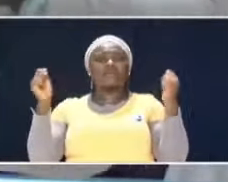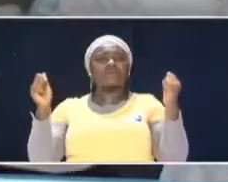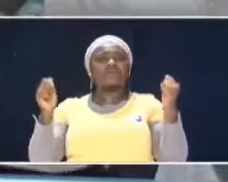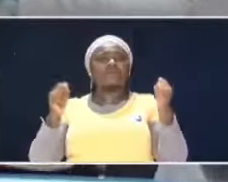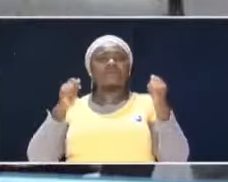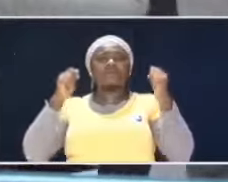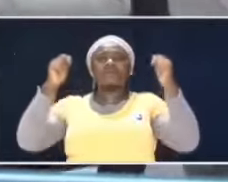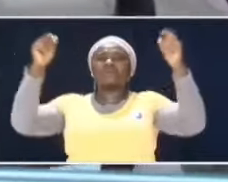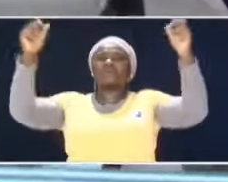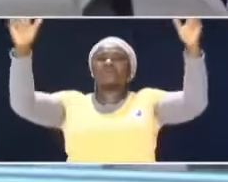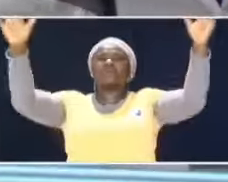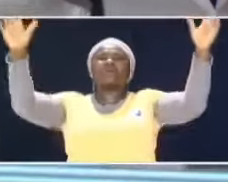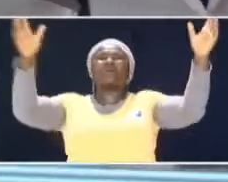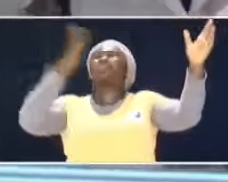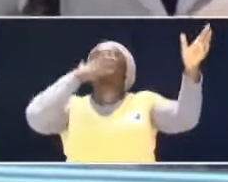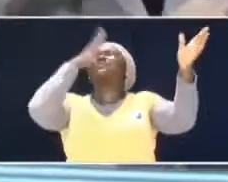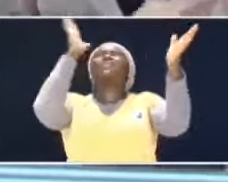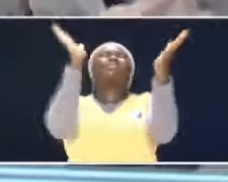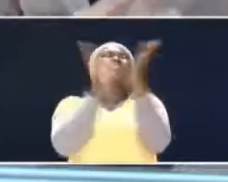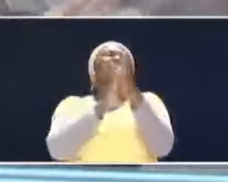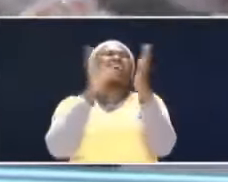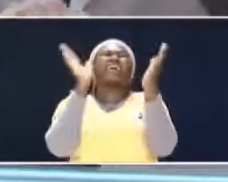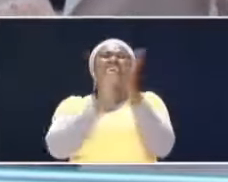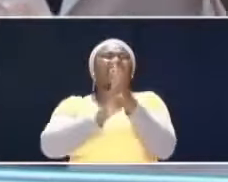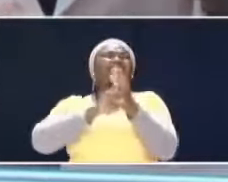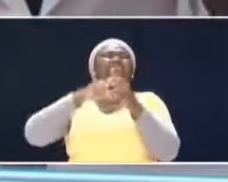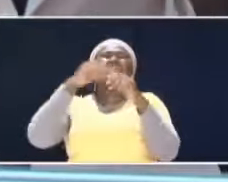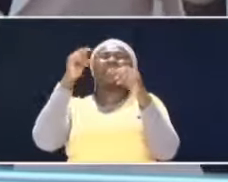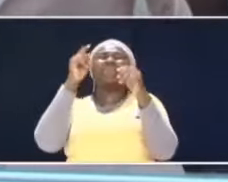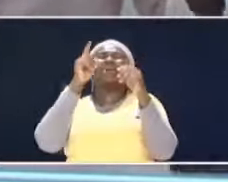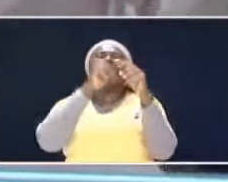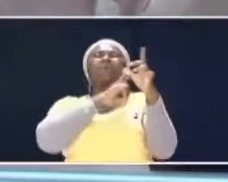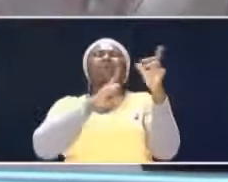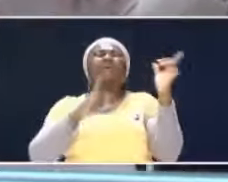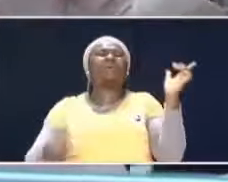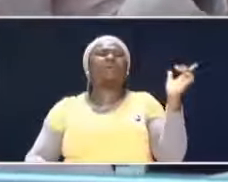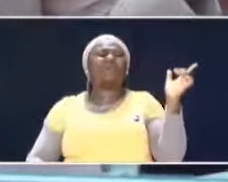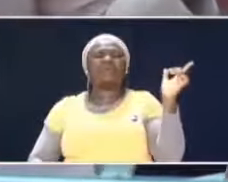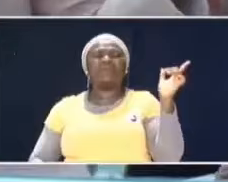One more time, praise the Lord.